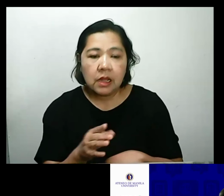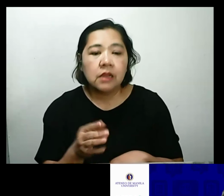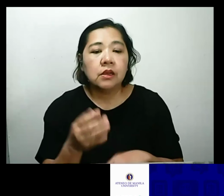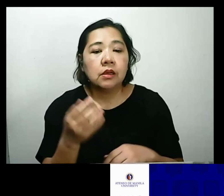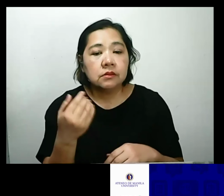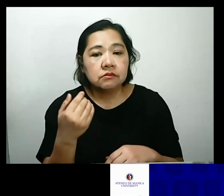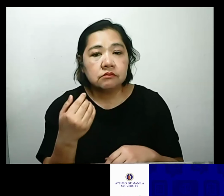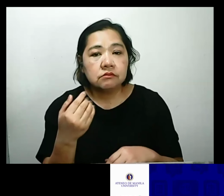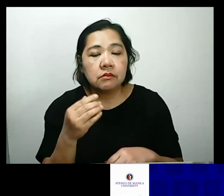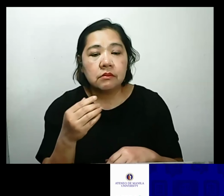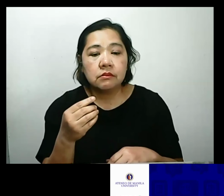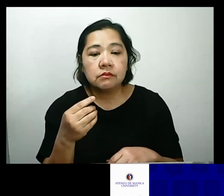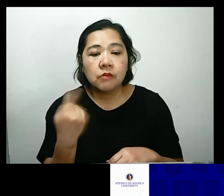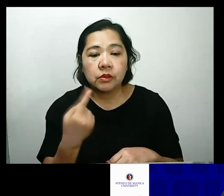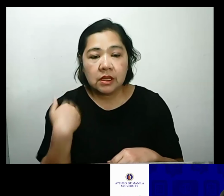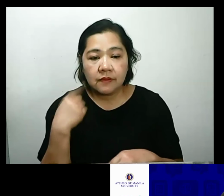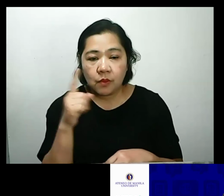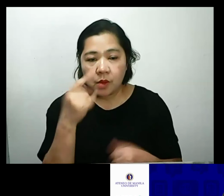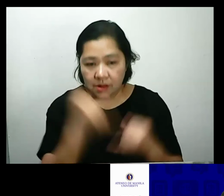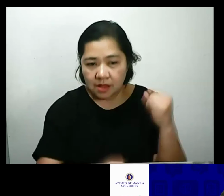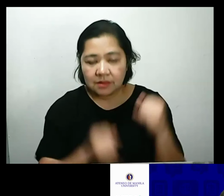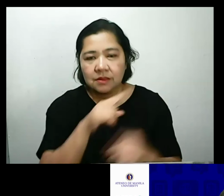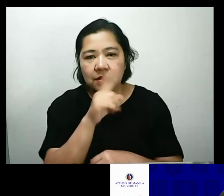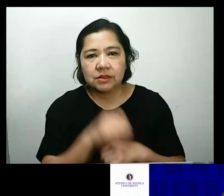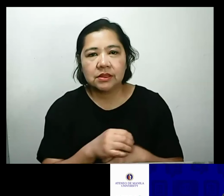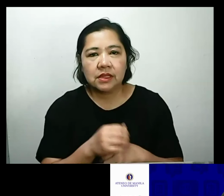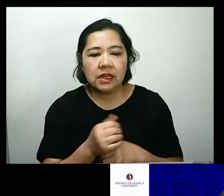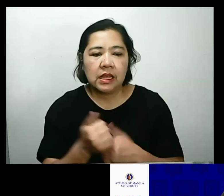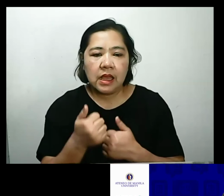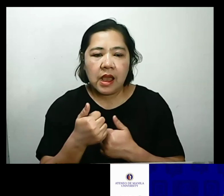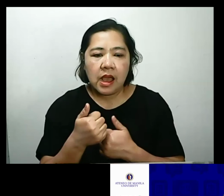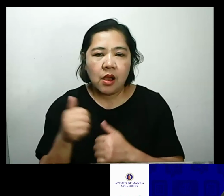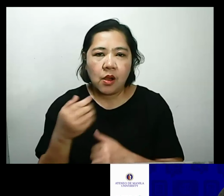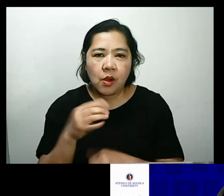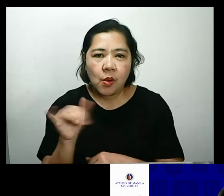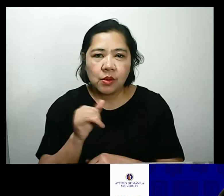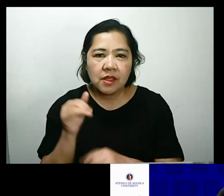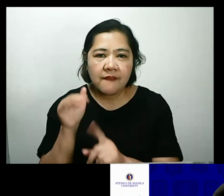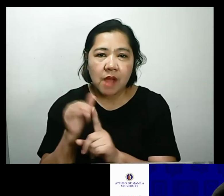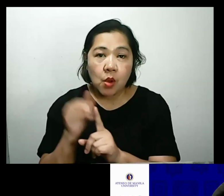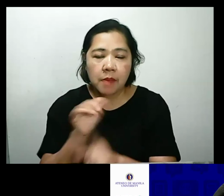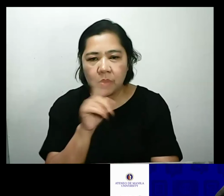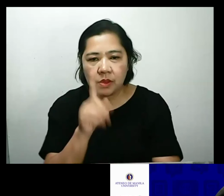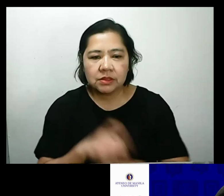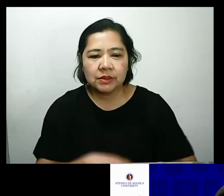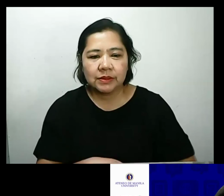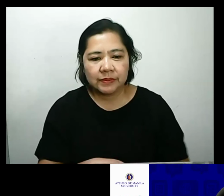a follow-up from a previous question by Mark Anthony Adviento. And they say, thank you, sir. Is it